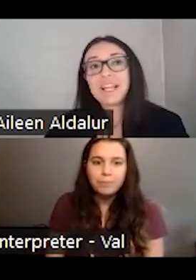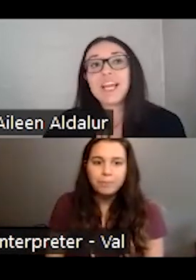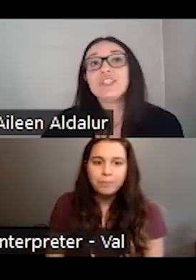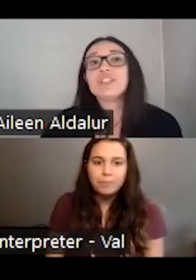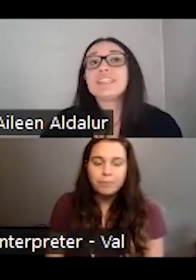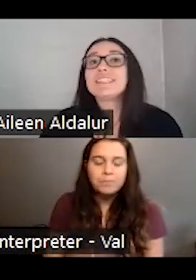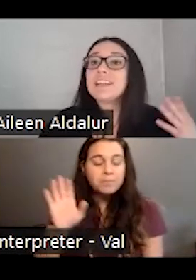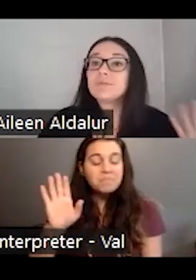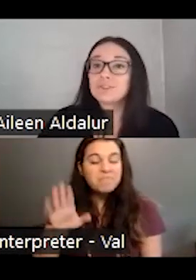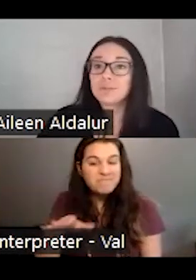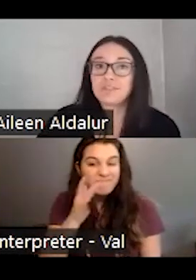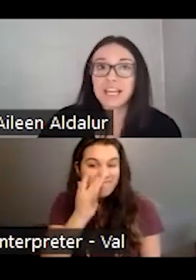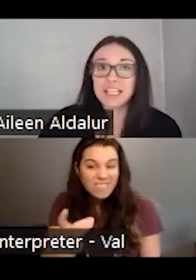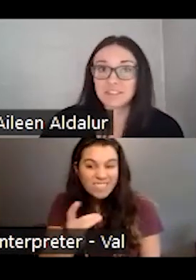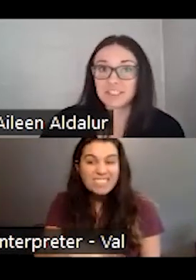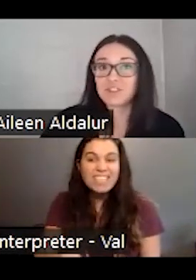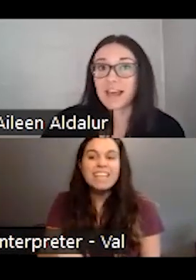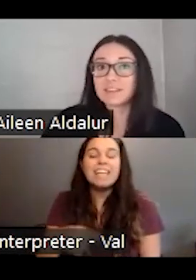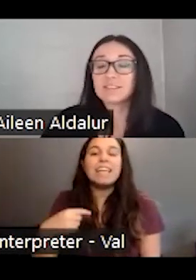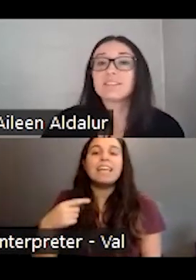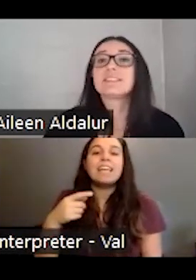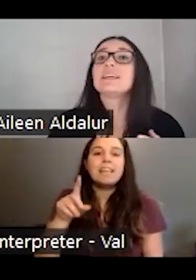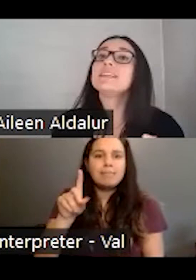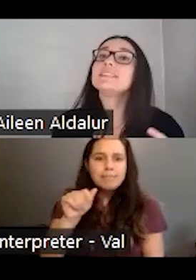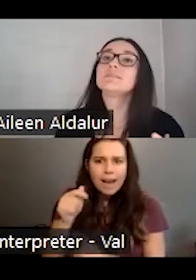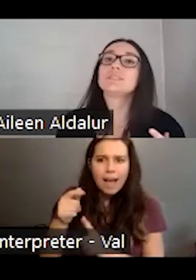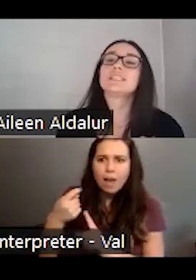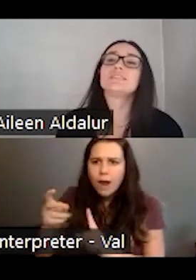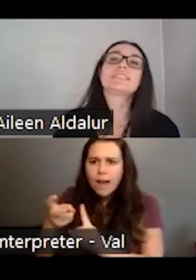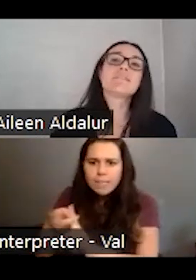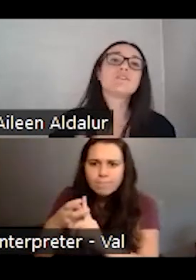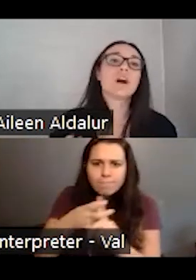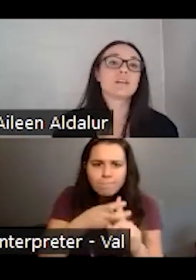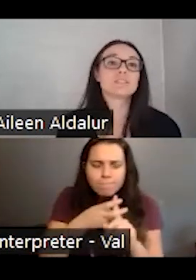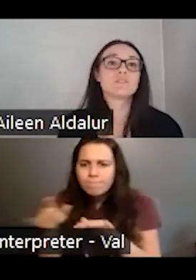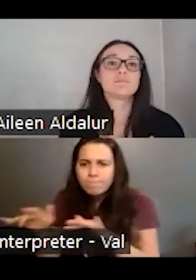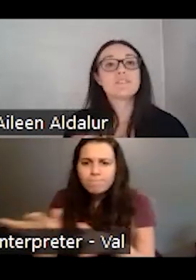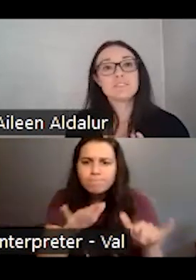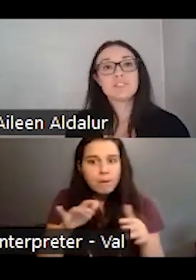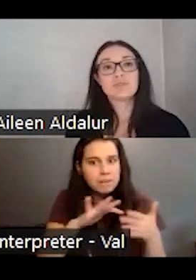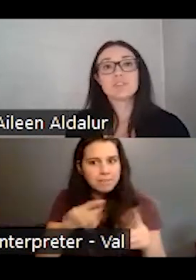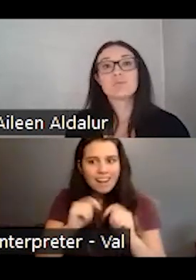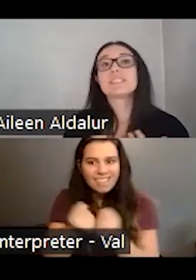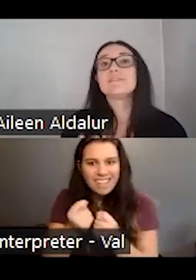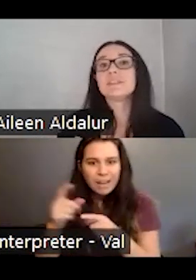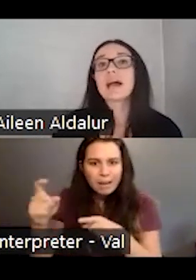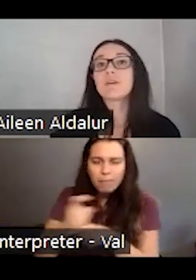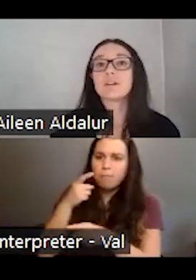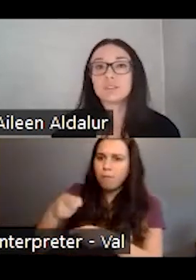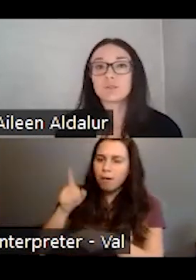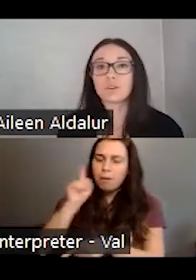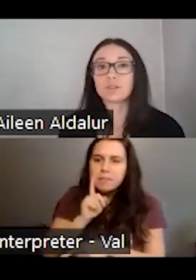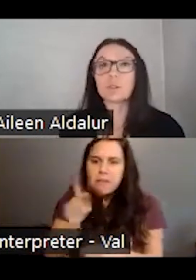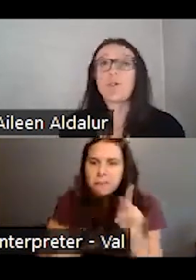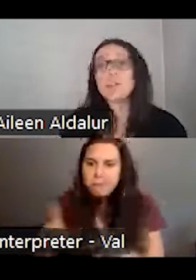Interestingly, during the data recruitment phase for this trial, the study team received several calls from deaf individuals with severe